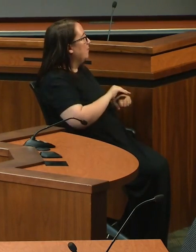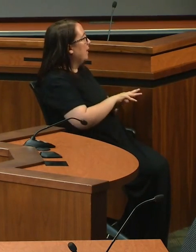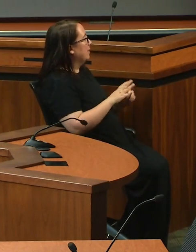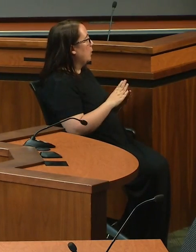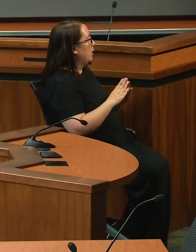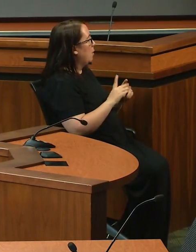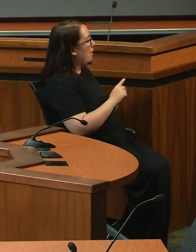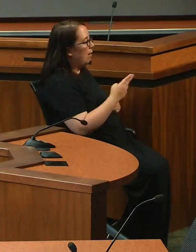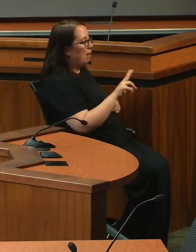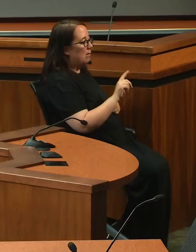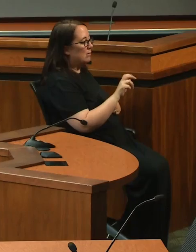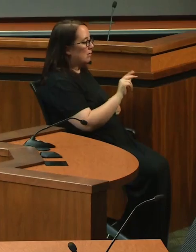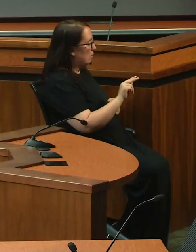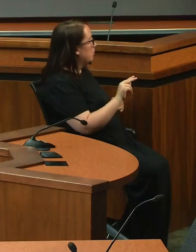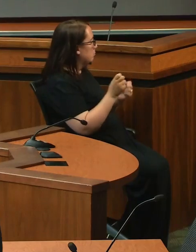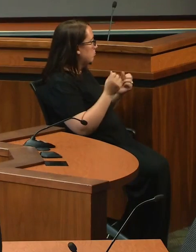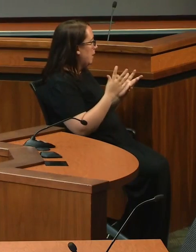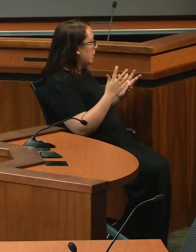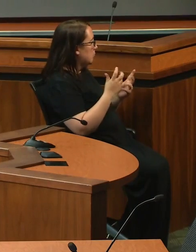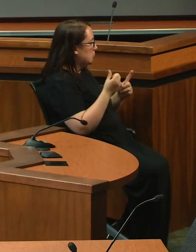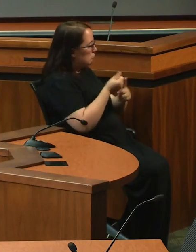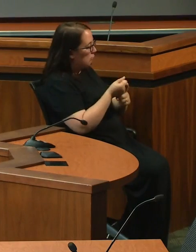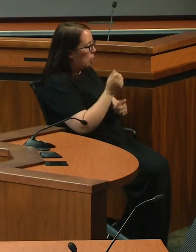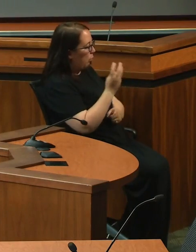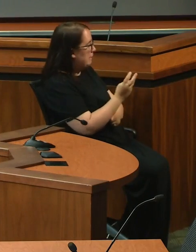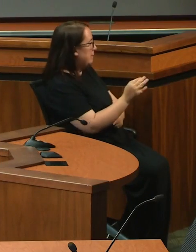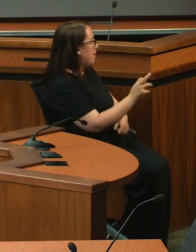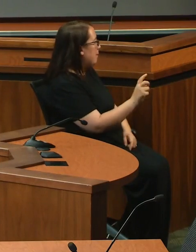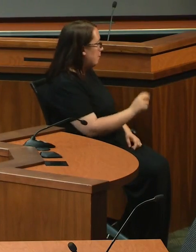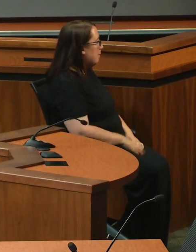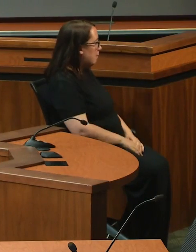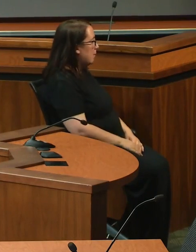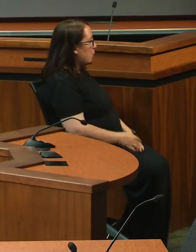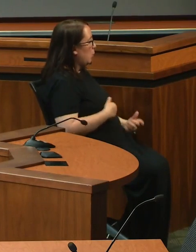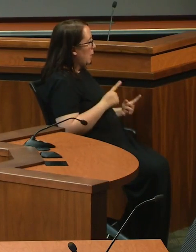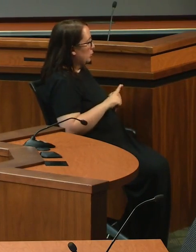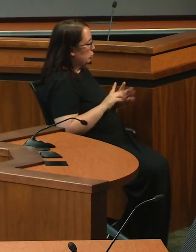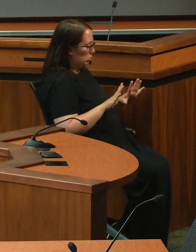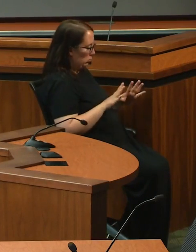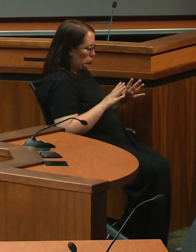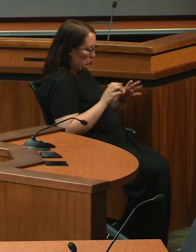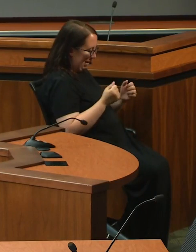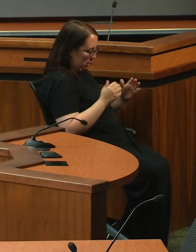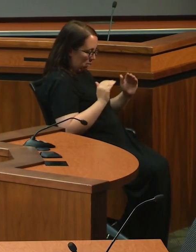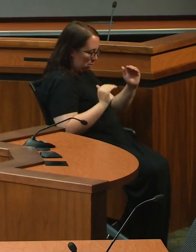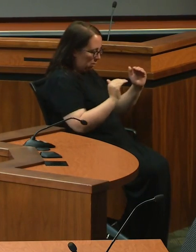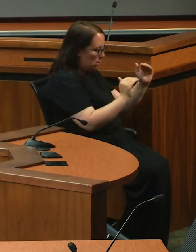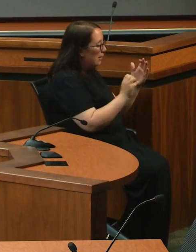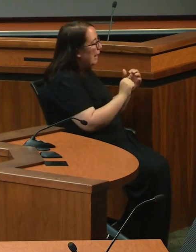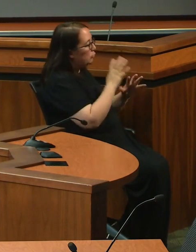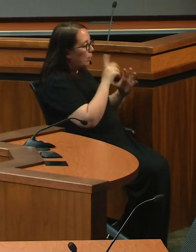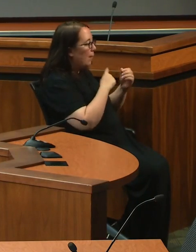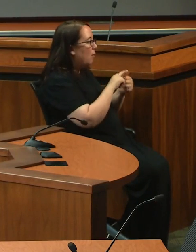whereas the Hudson, you know, a lot of that affects largely the West End. So, you know, we wanted to spread that around, but we can look at things like velocity and